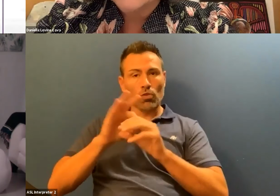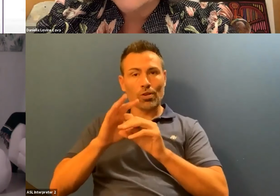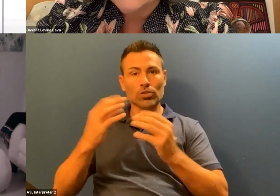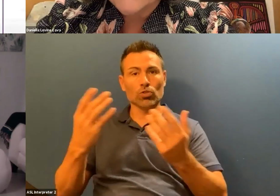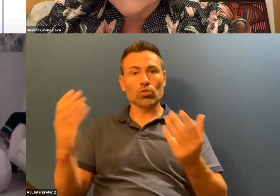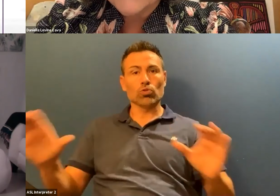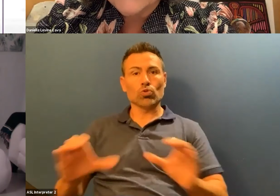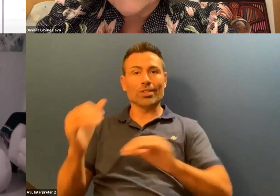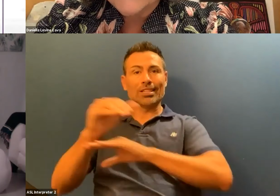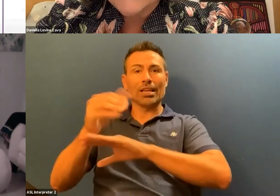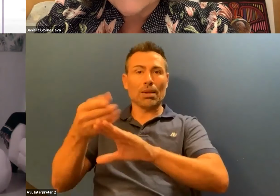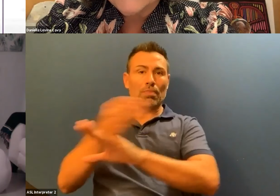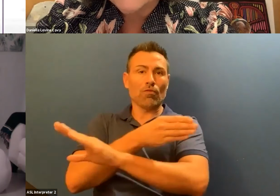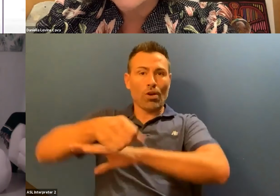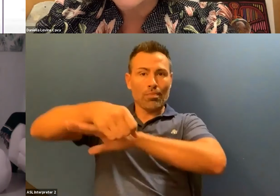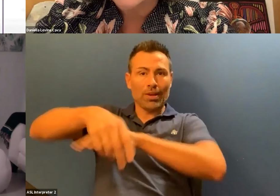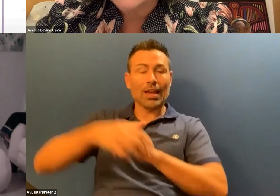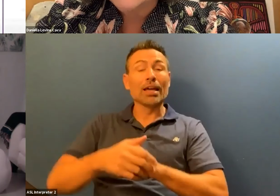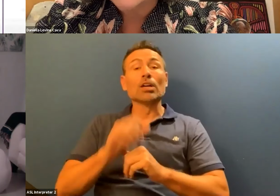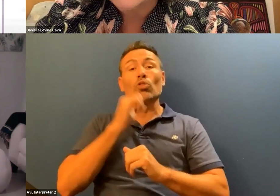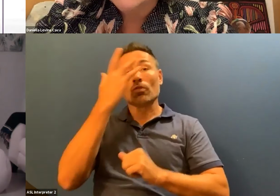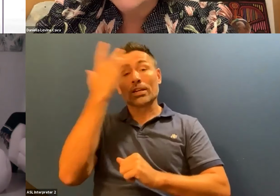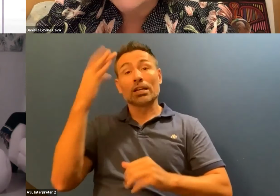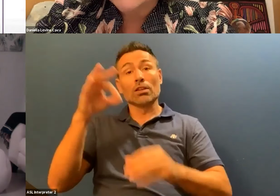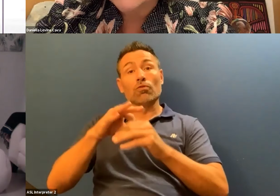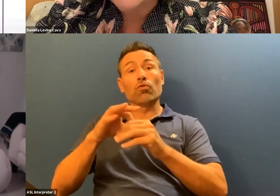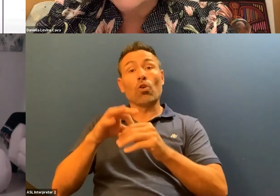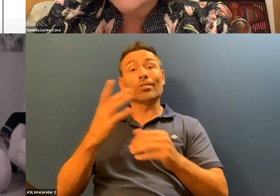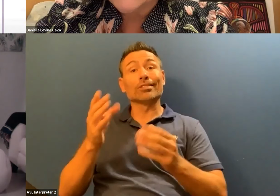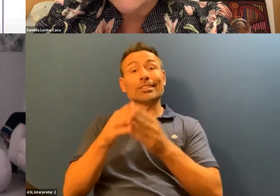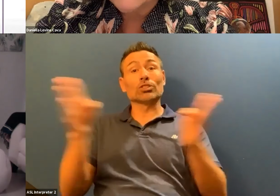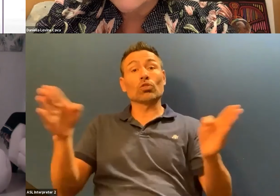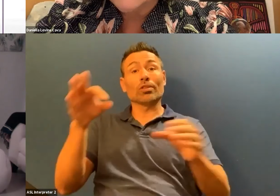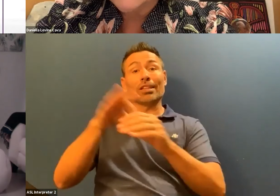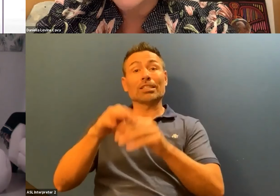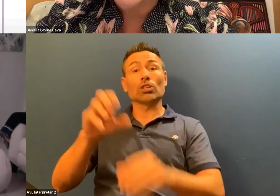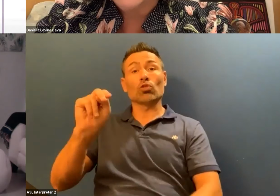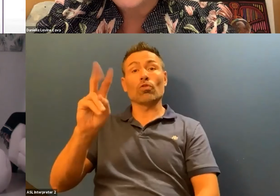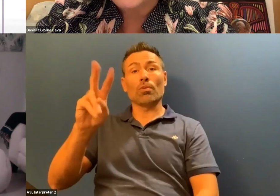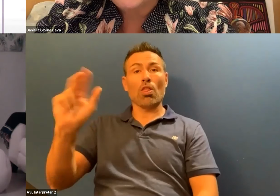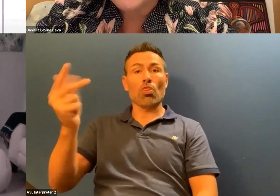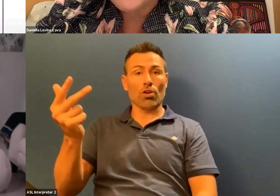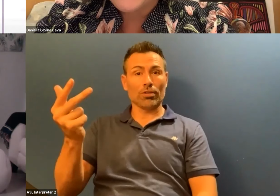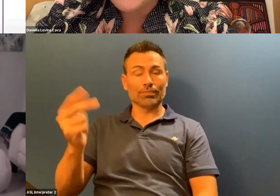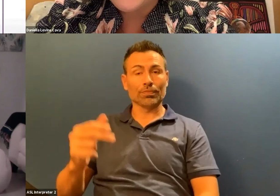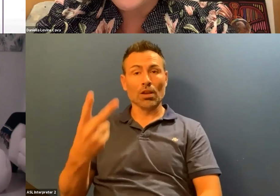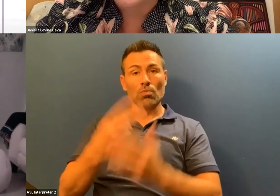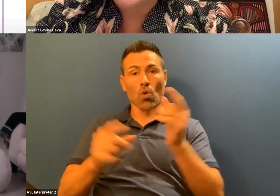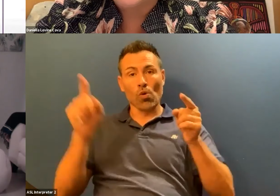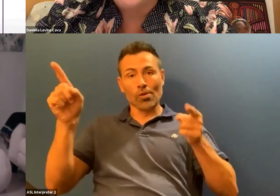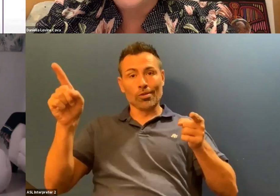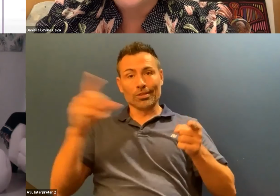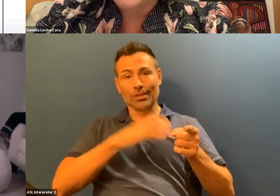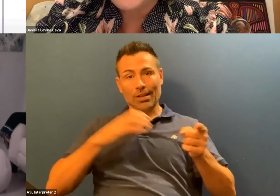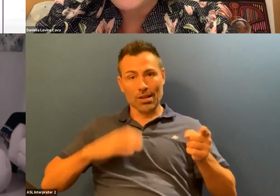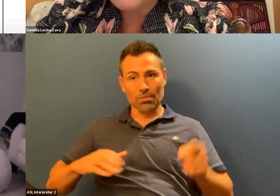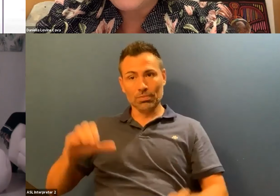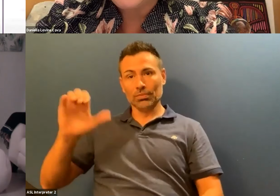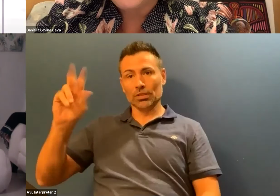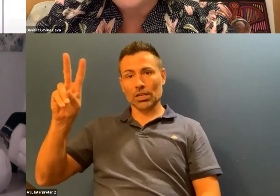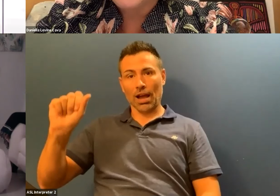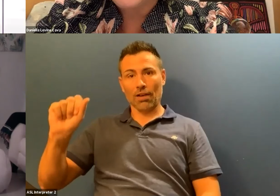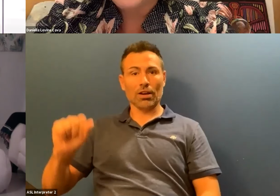the general election coming up on November 3rd. To both commissioners, thank you. Commissioner Daniella Levine Cava and Steve Bovo,